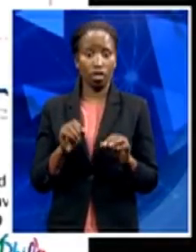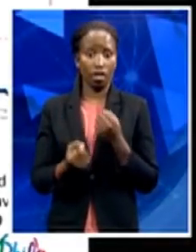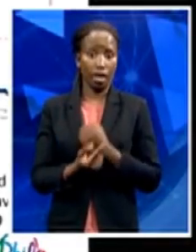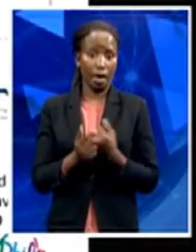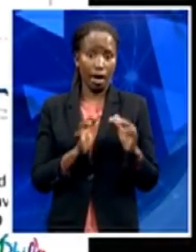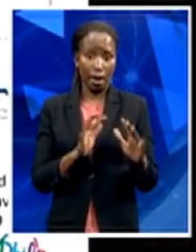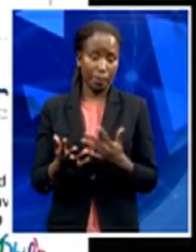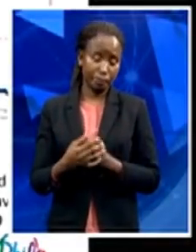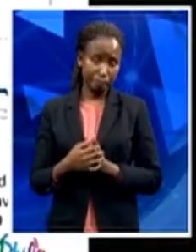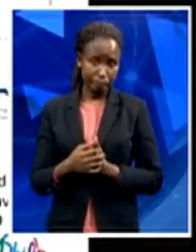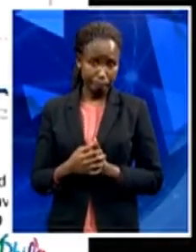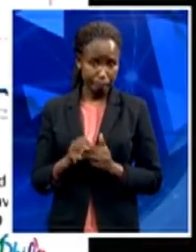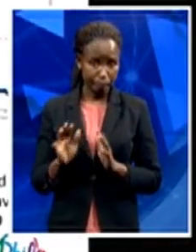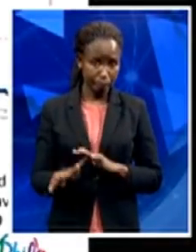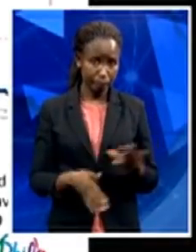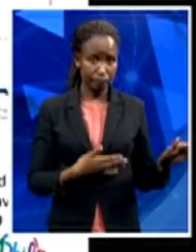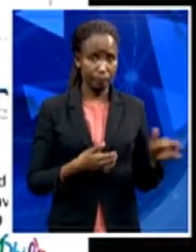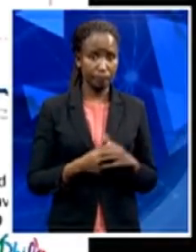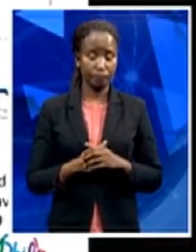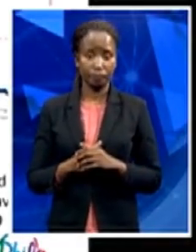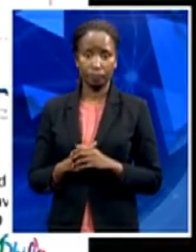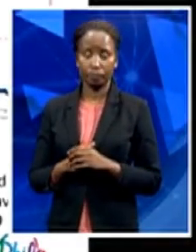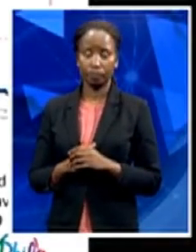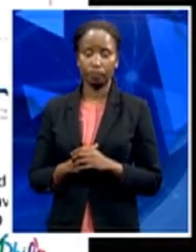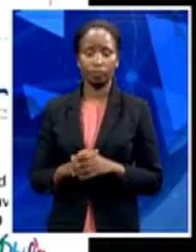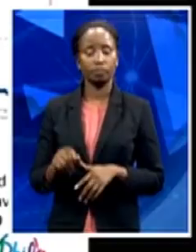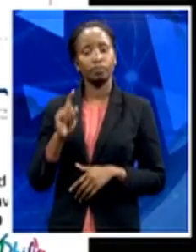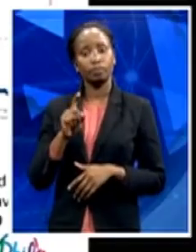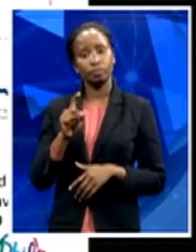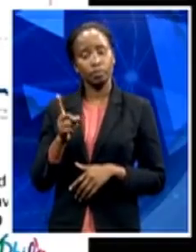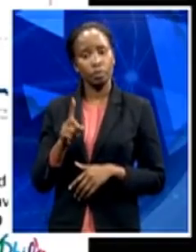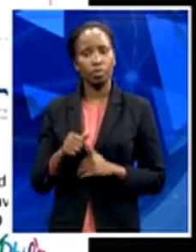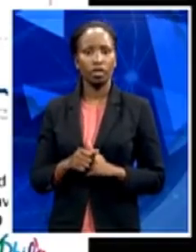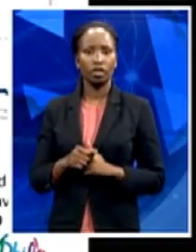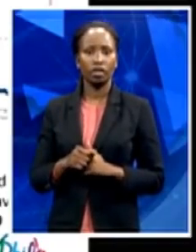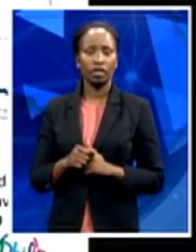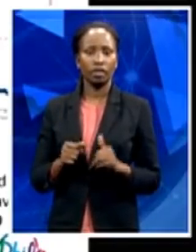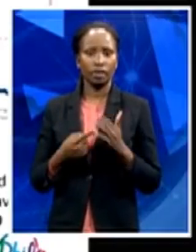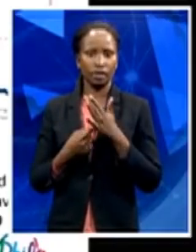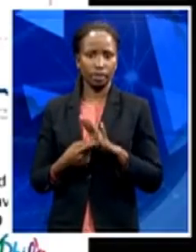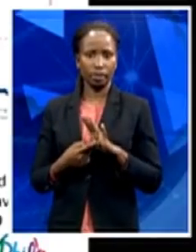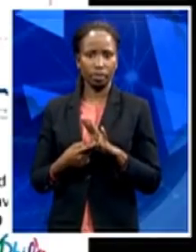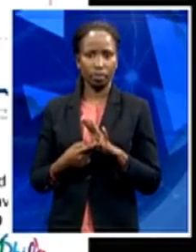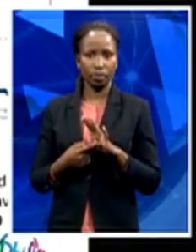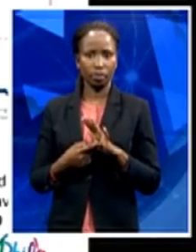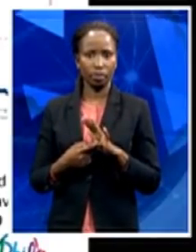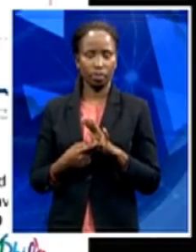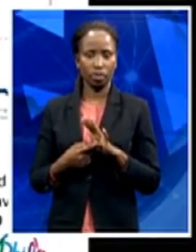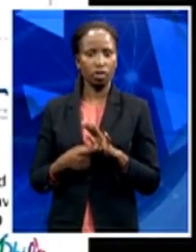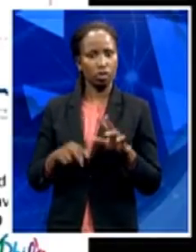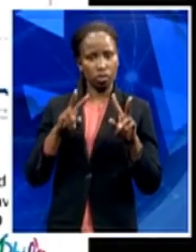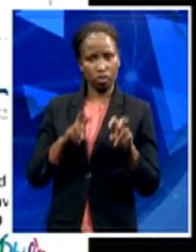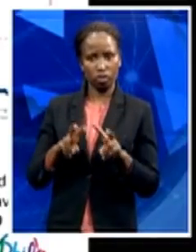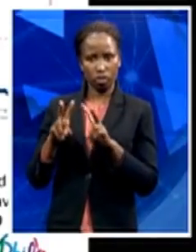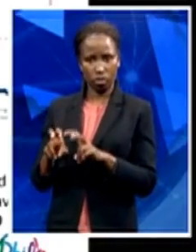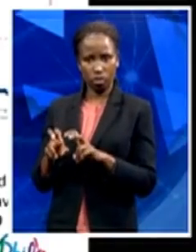slide. This slide is showing our resurgence monitoring. And what we are saying is that